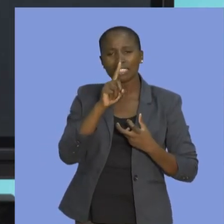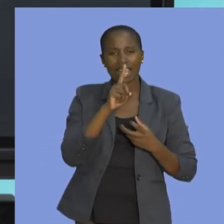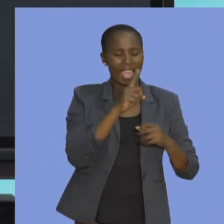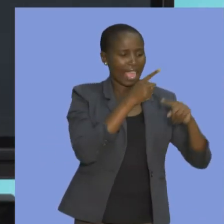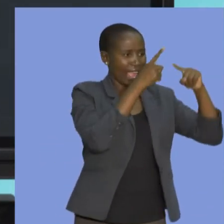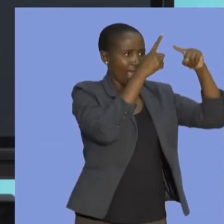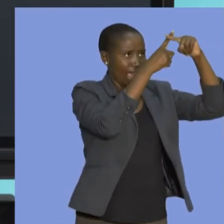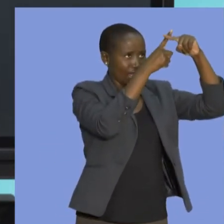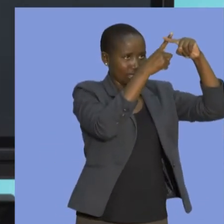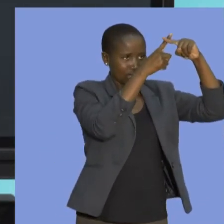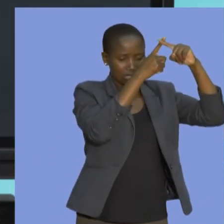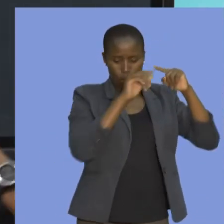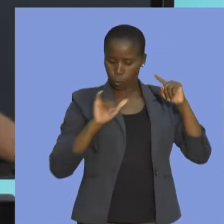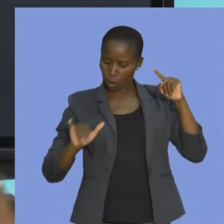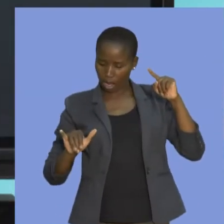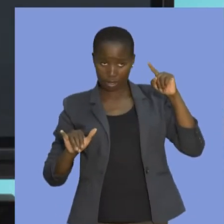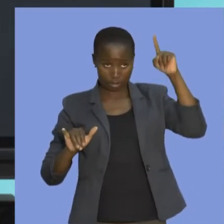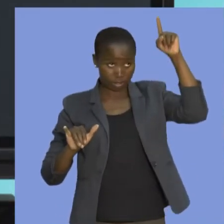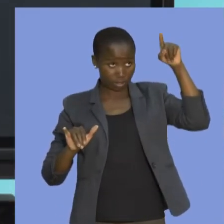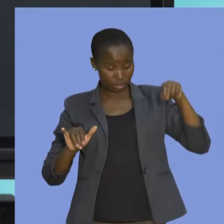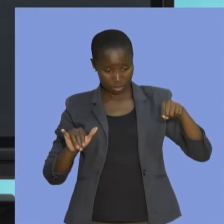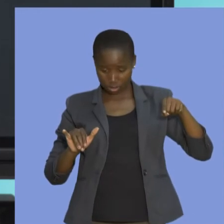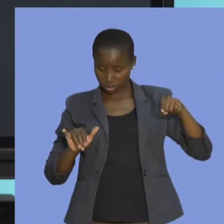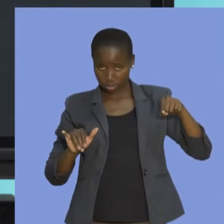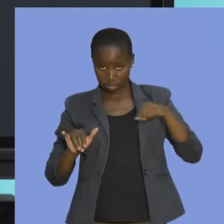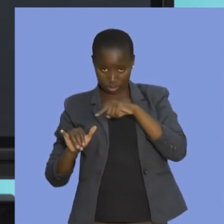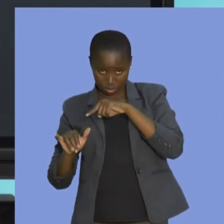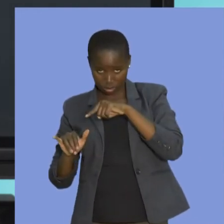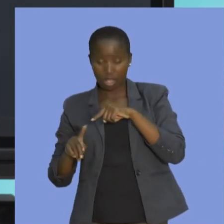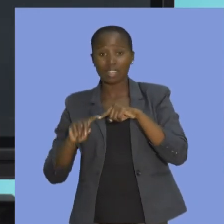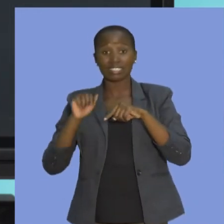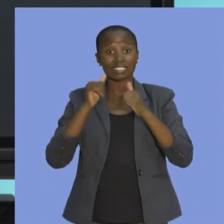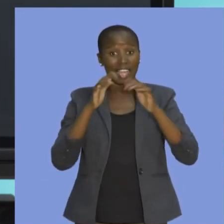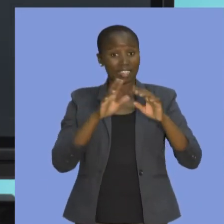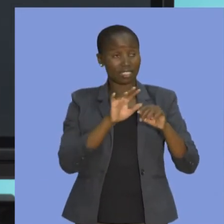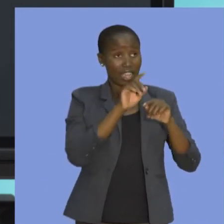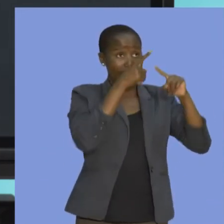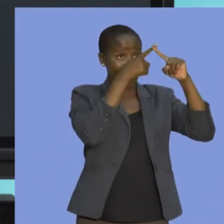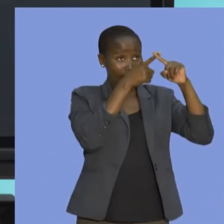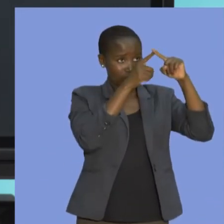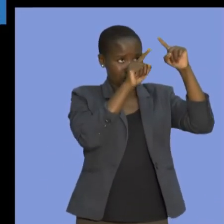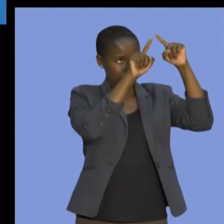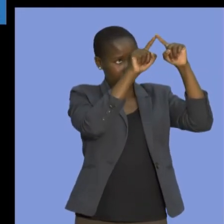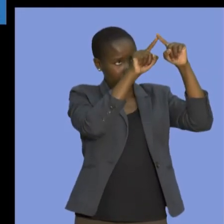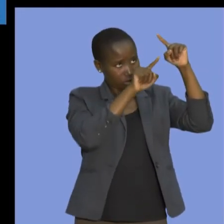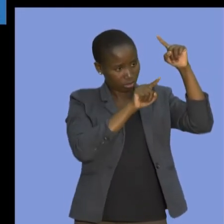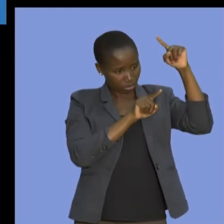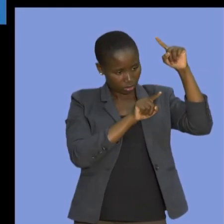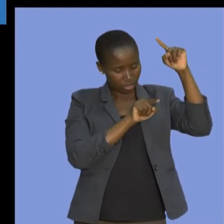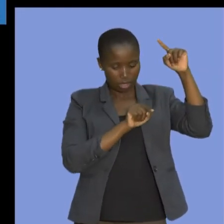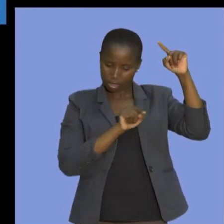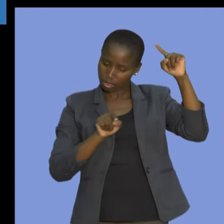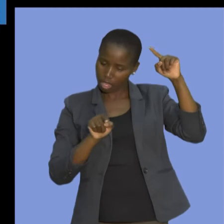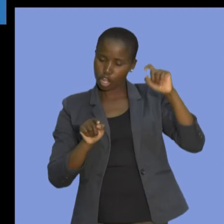the y-axis. We start with the x and then followed by the y. Okay, so this is how it